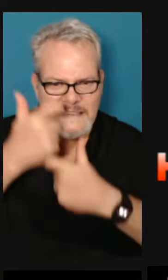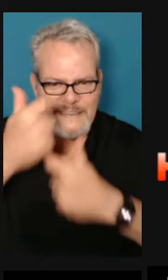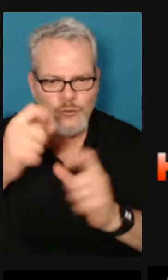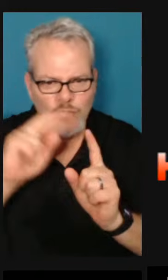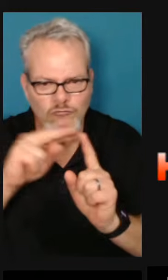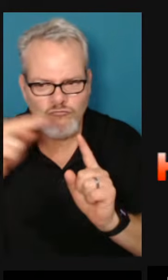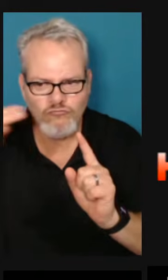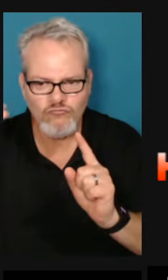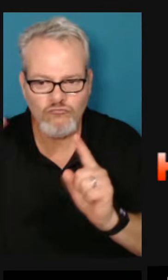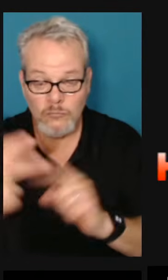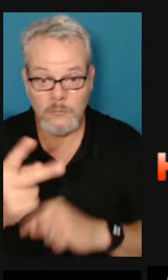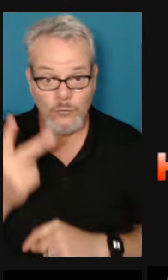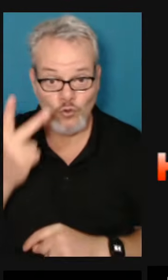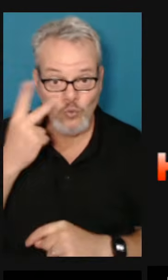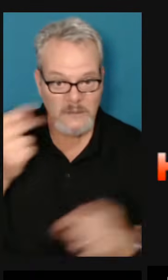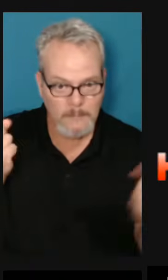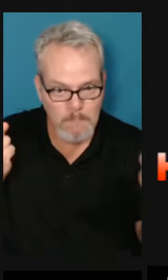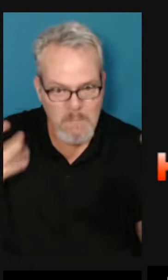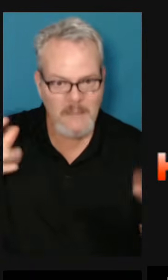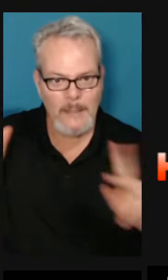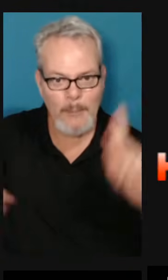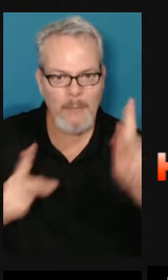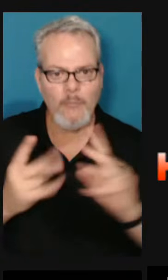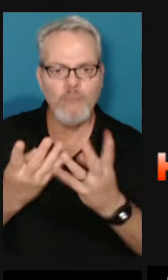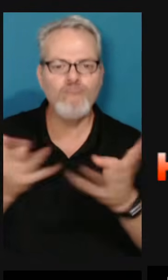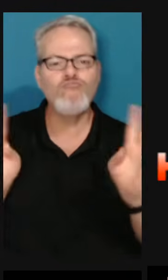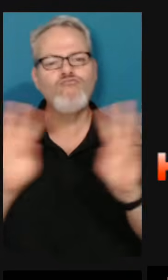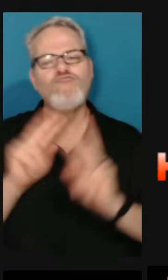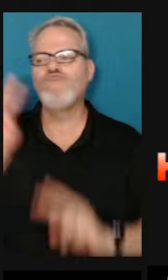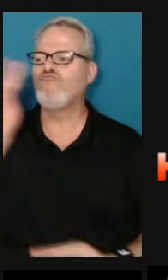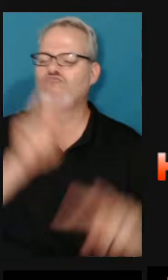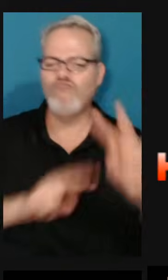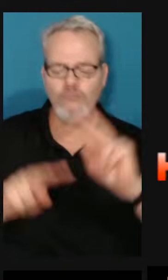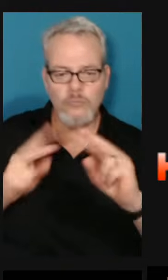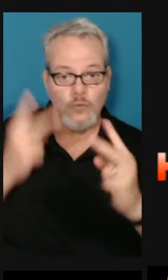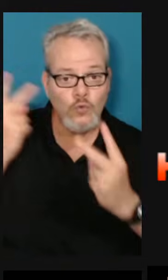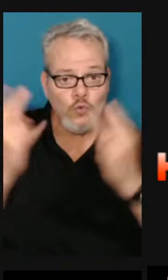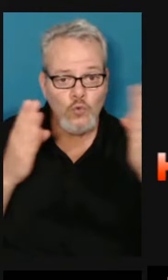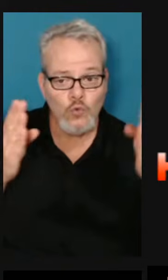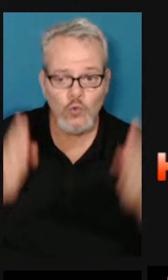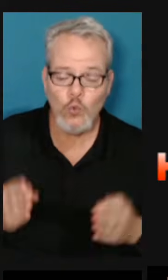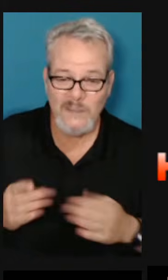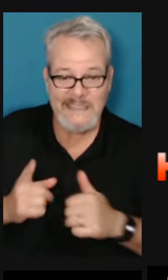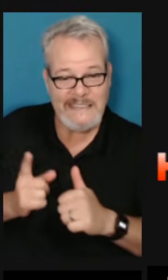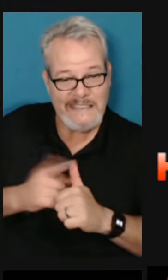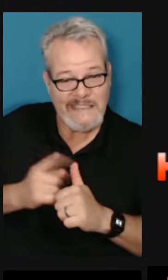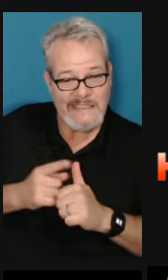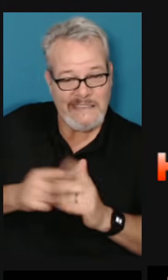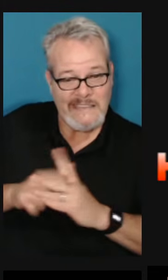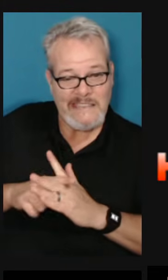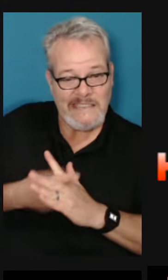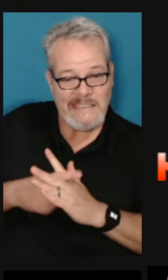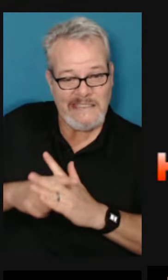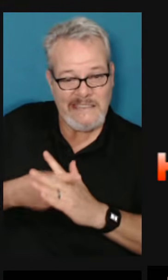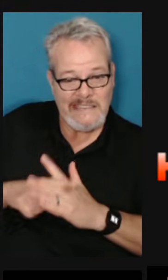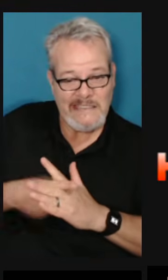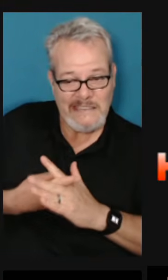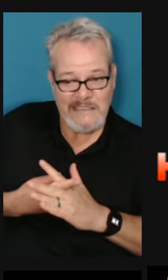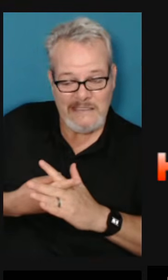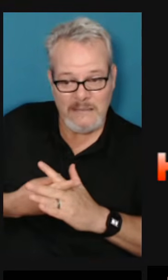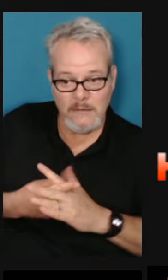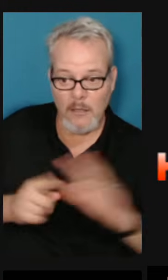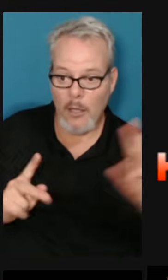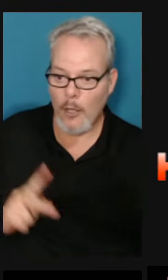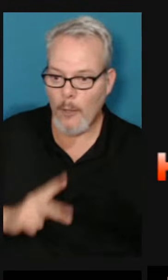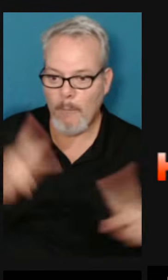of people are out doing the tourist thing during this, especially in the very, very beginning. Right? People